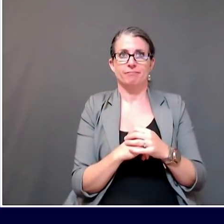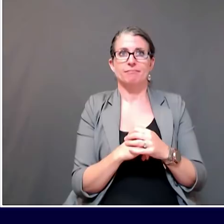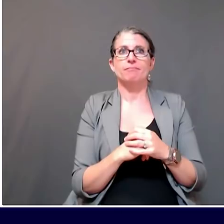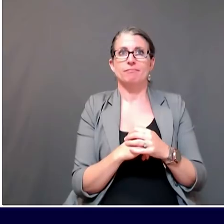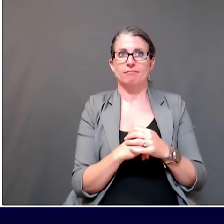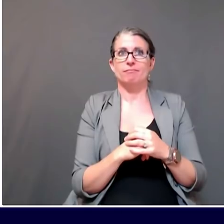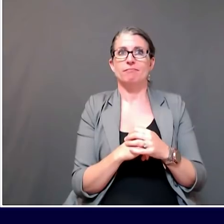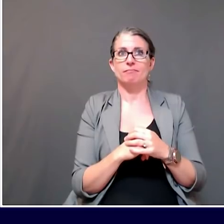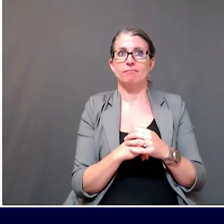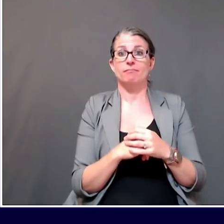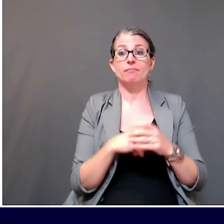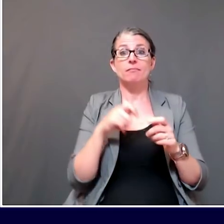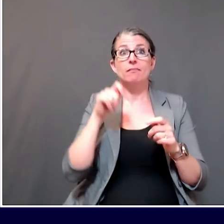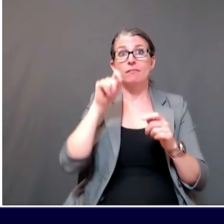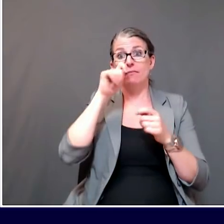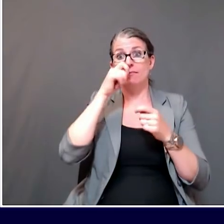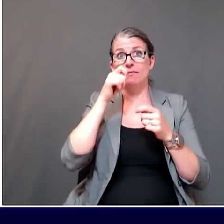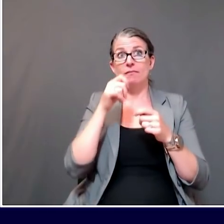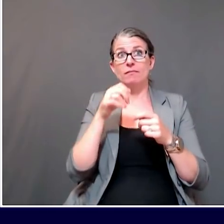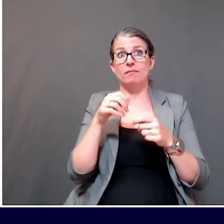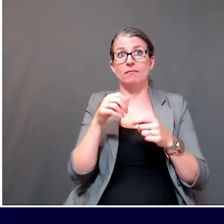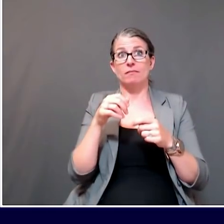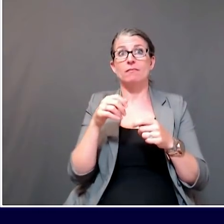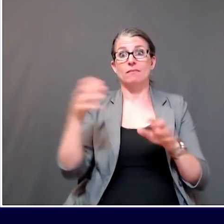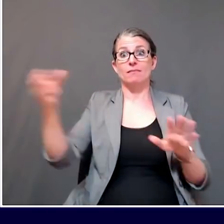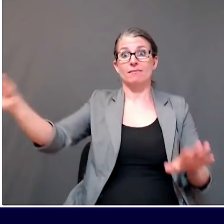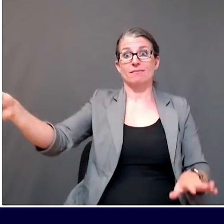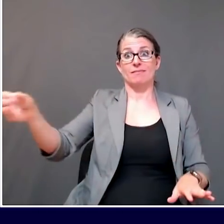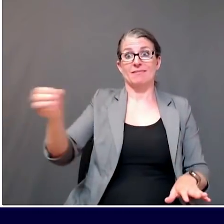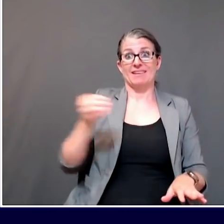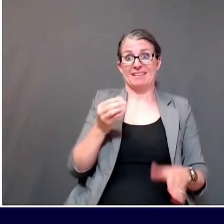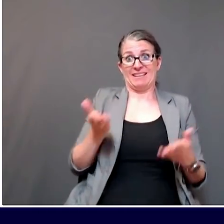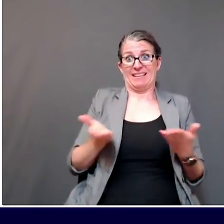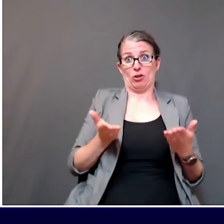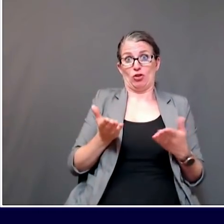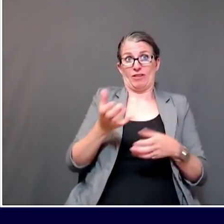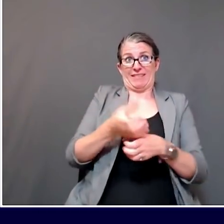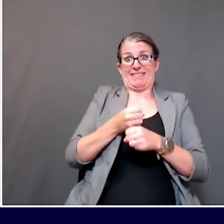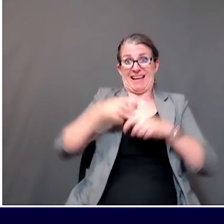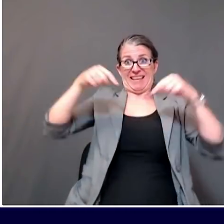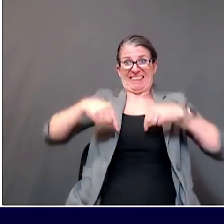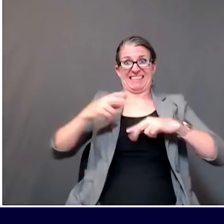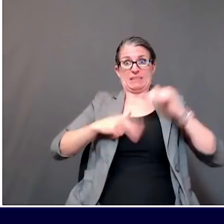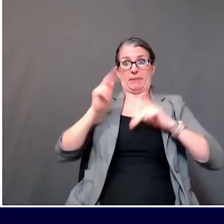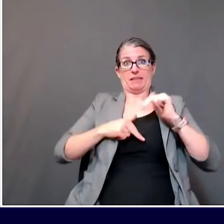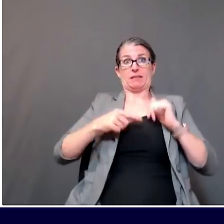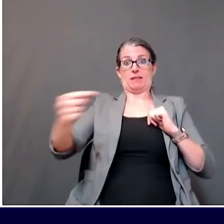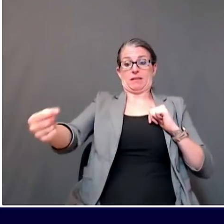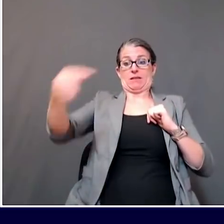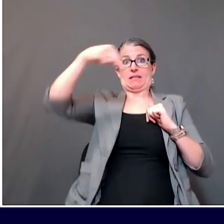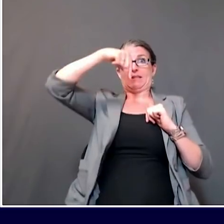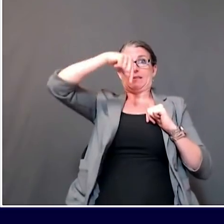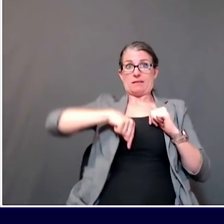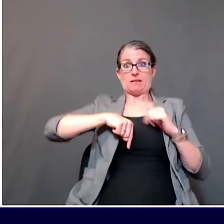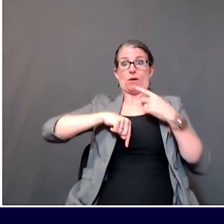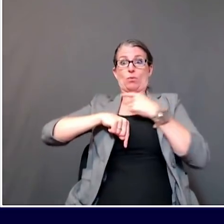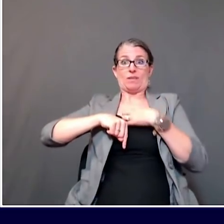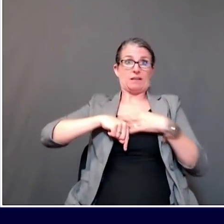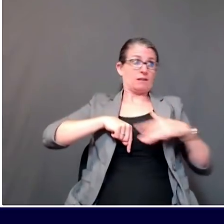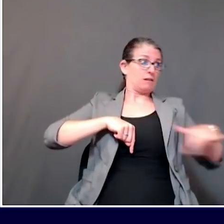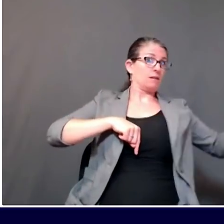tests come to our front door to the time that results are reported back to the submitting physician